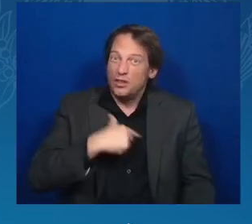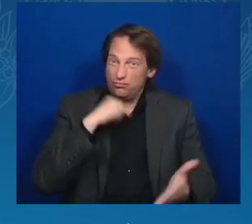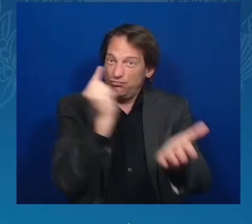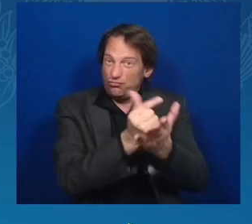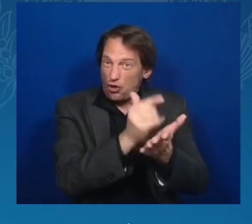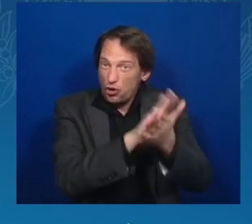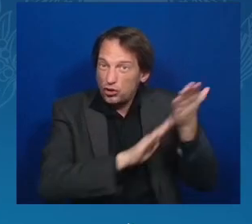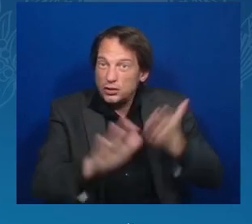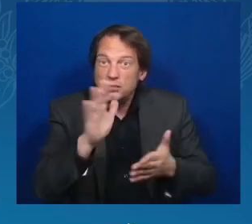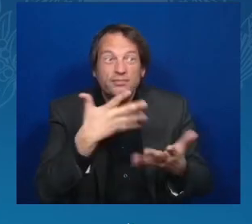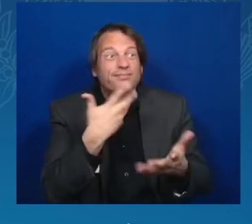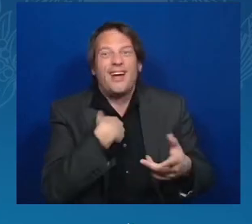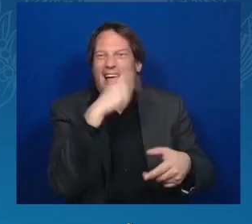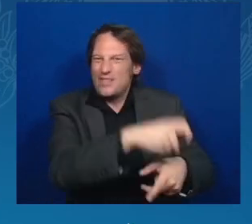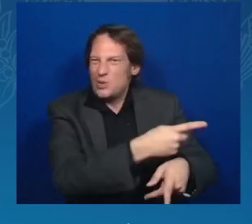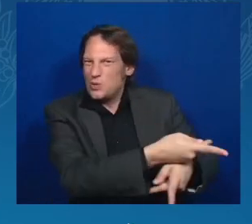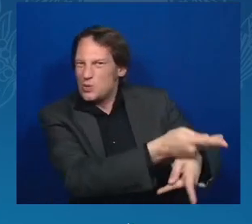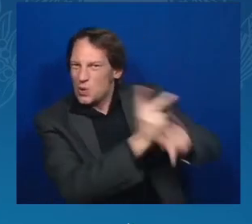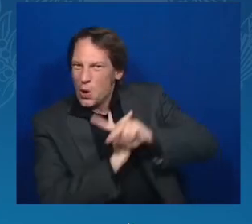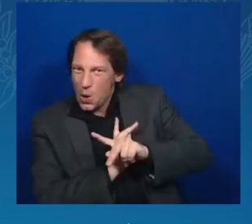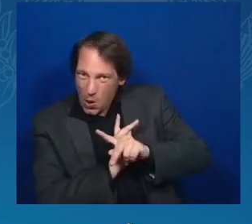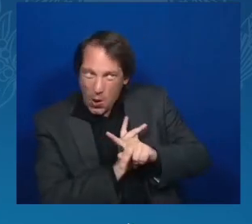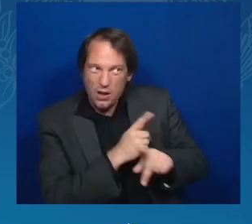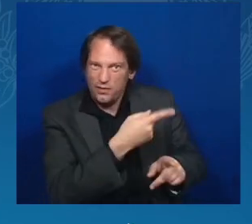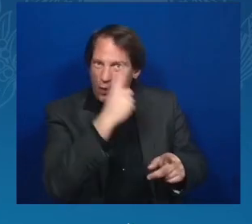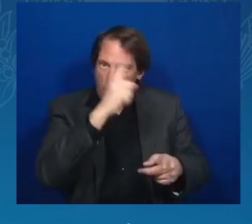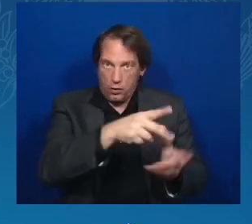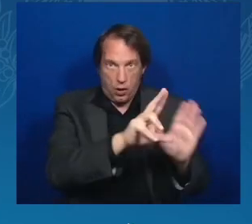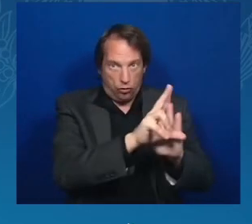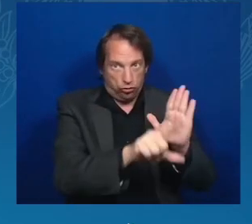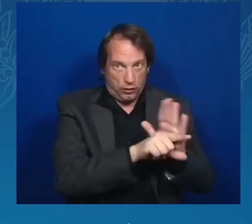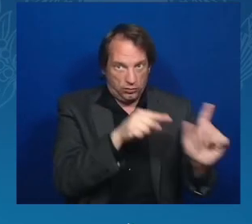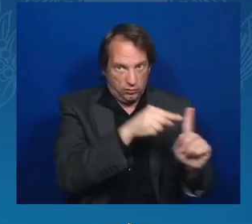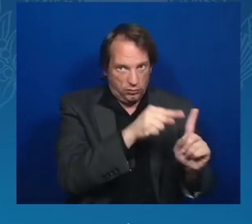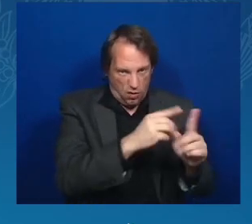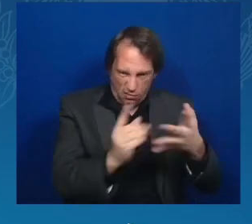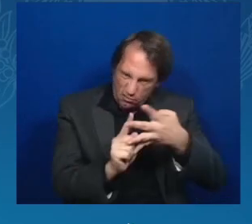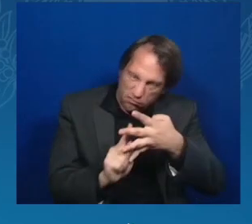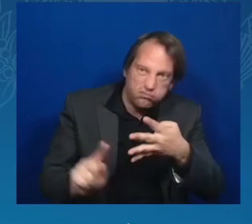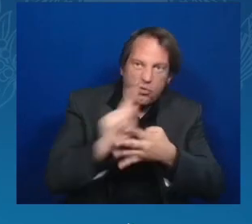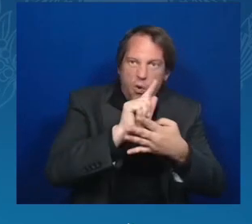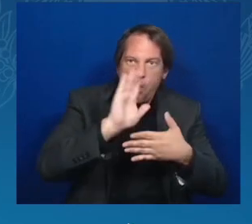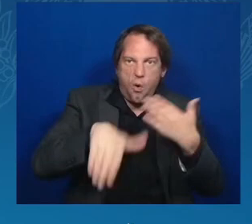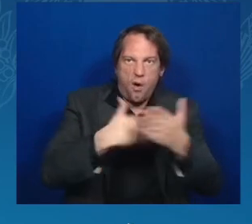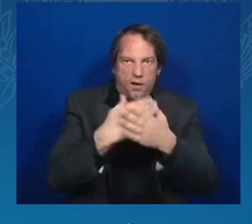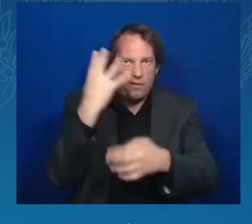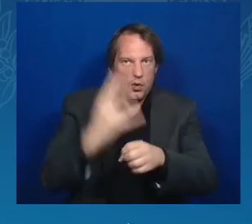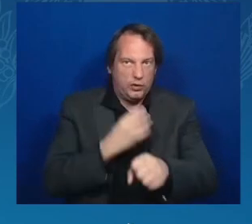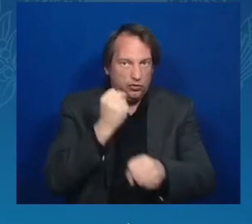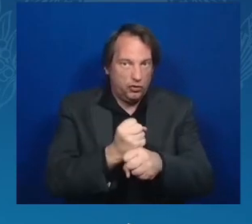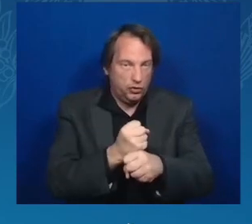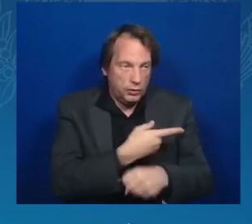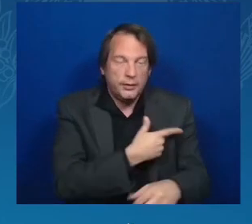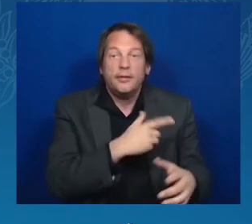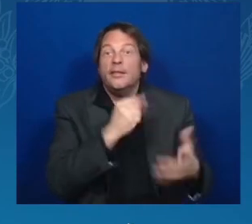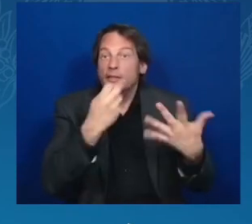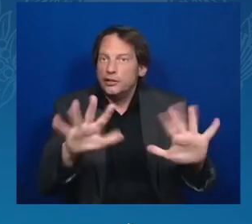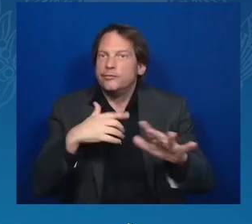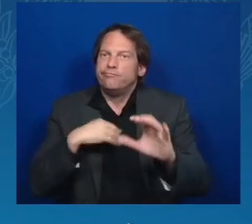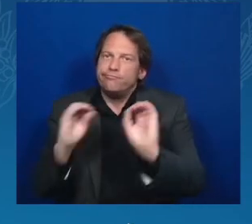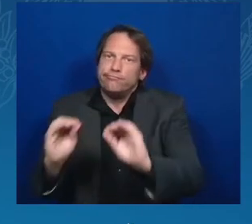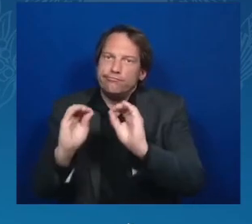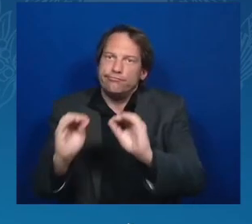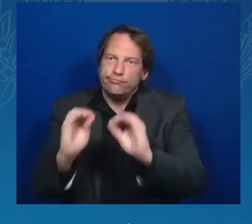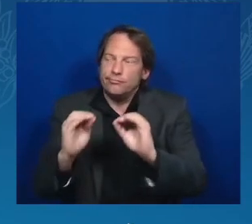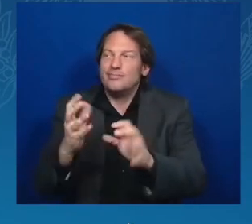and get that permanent certification, I had to do more schooling, in which I had to take out more loans. So I had